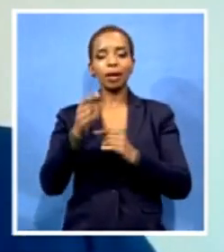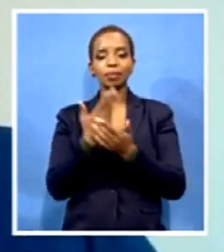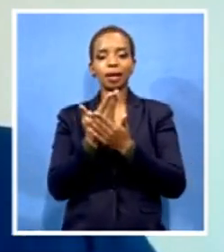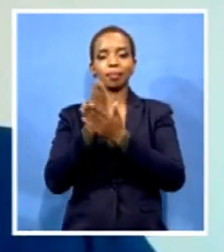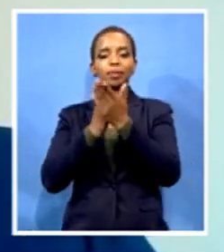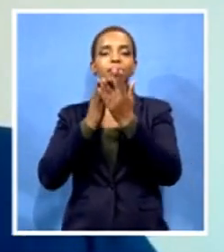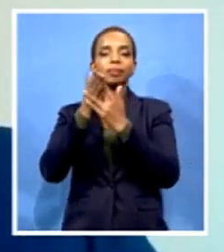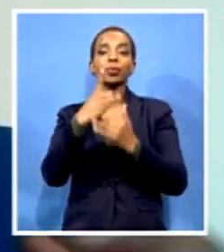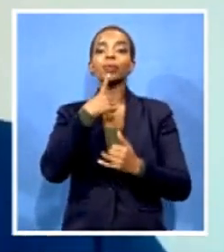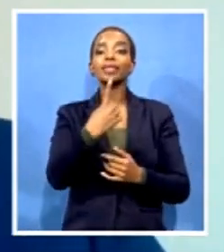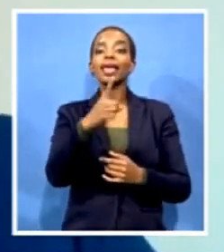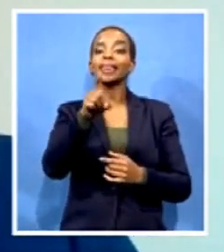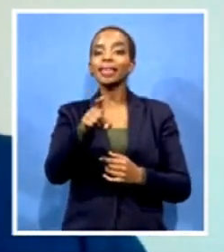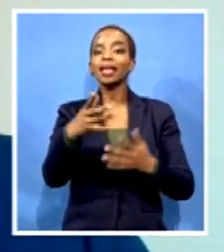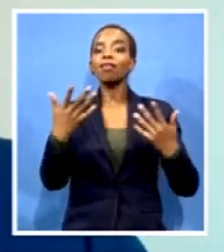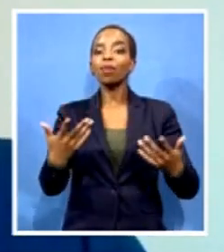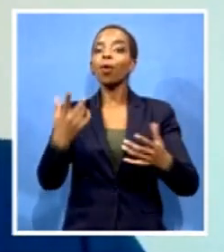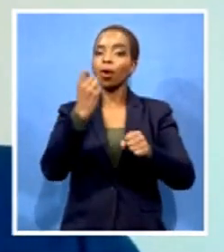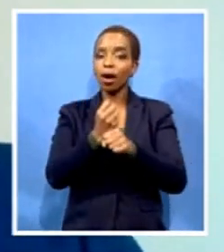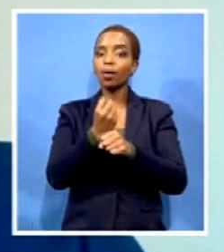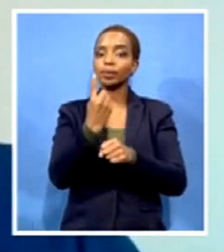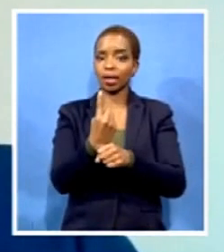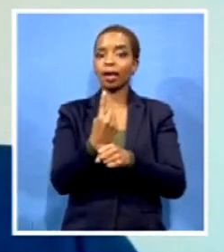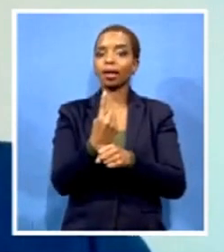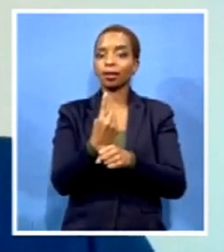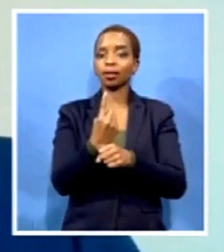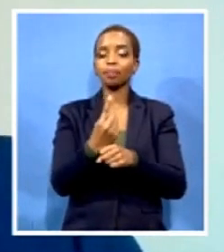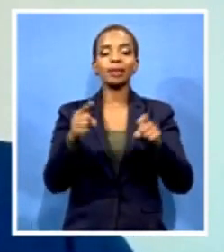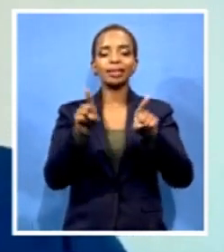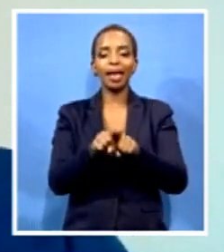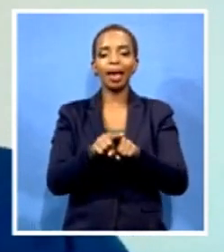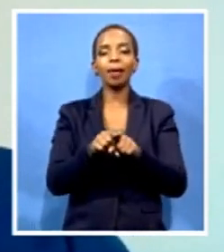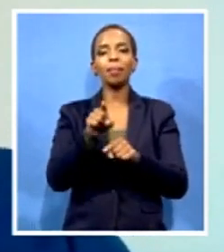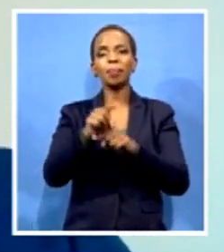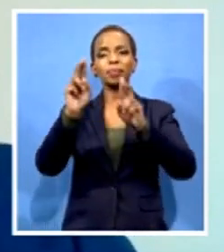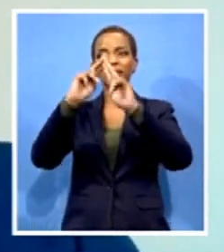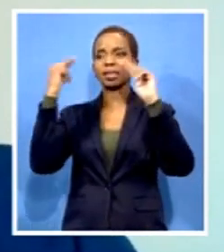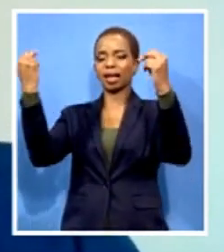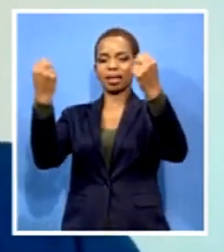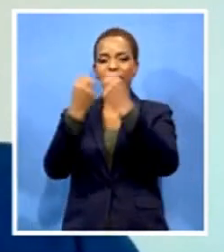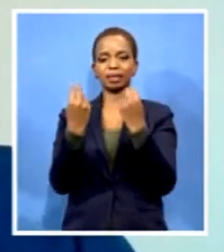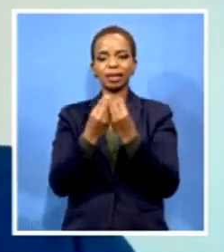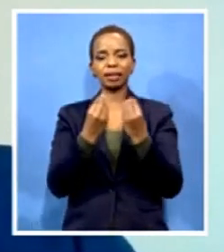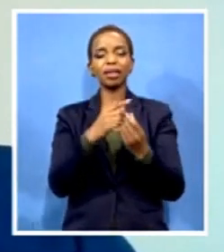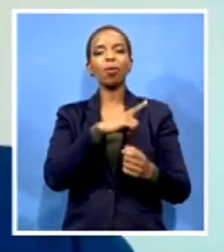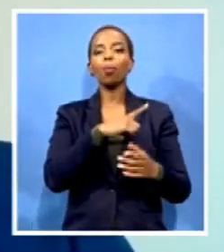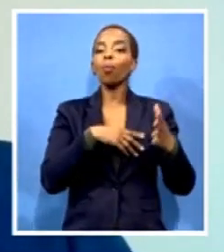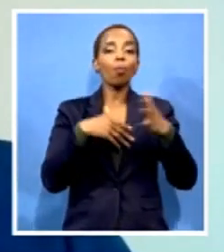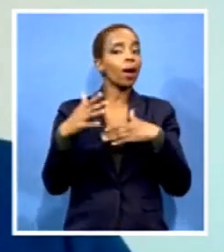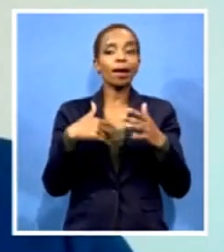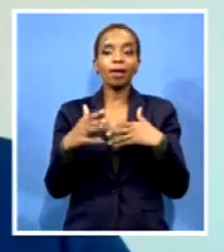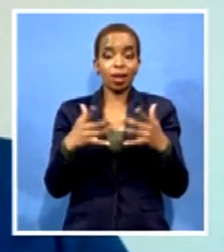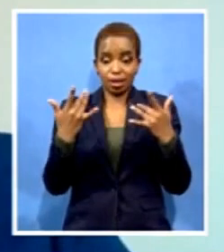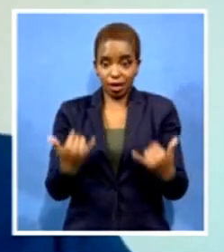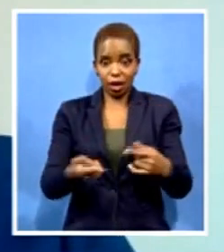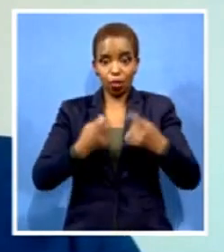blast this, as a national thing, because of this is whatever that we're facing now. It's a national crisis. It's a national